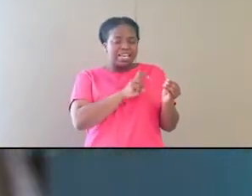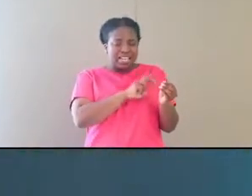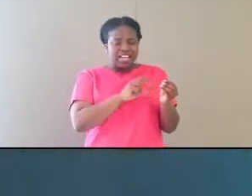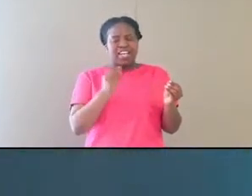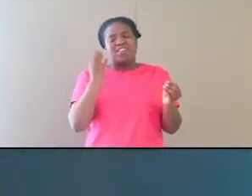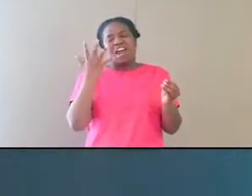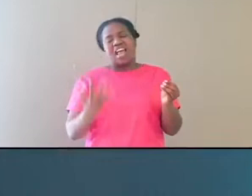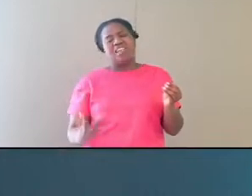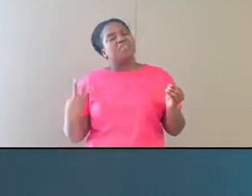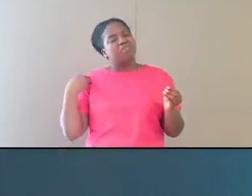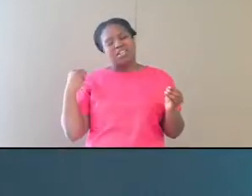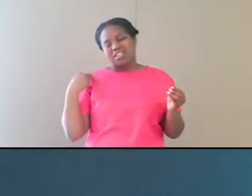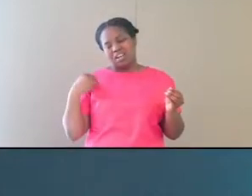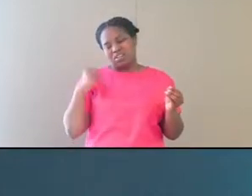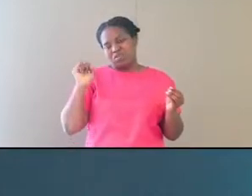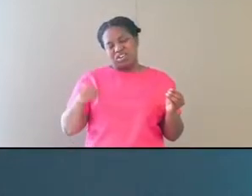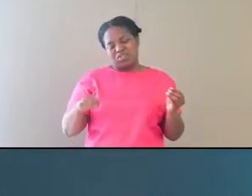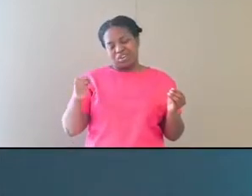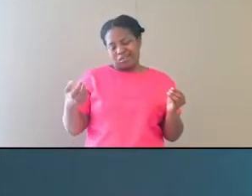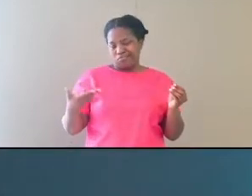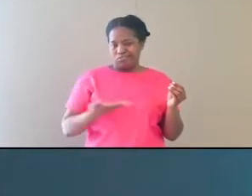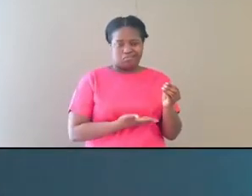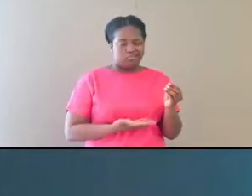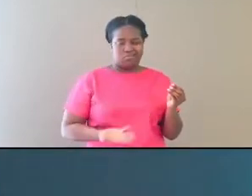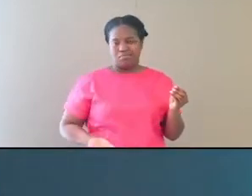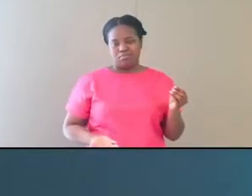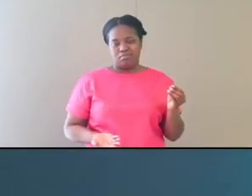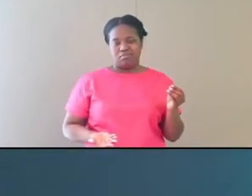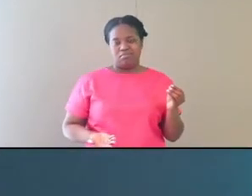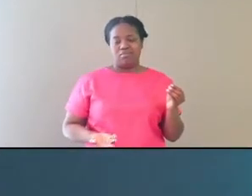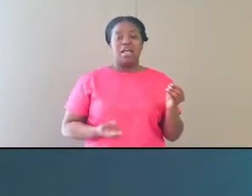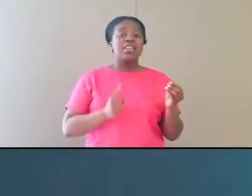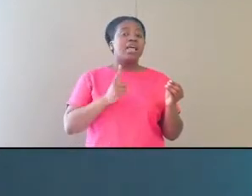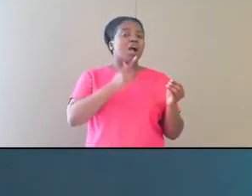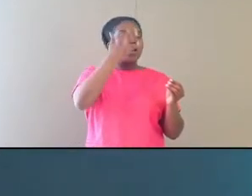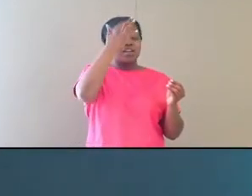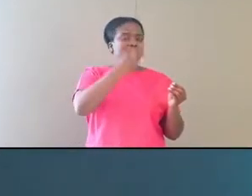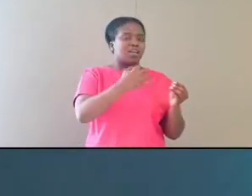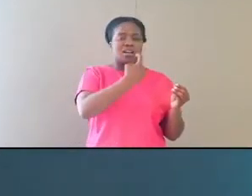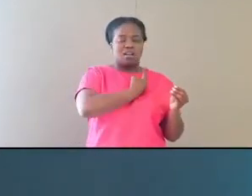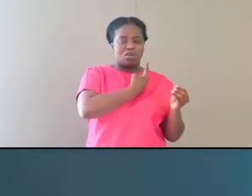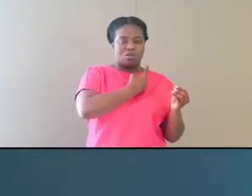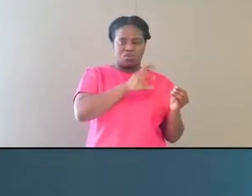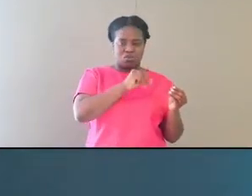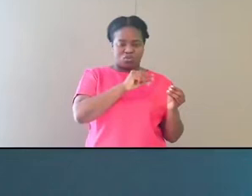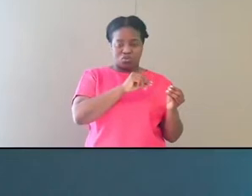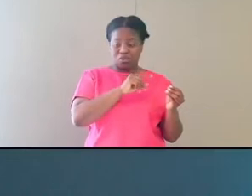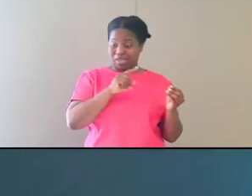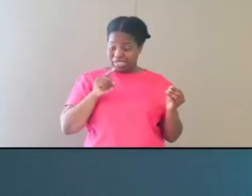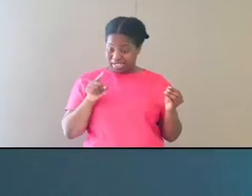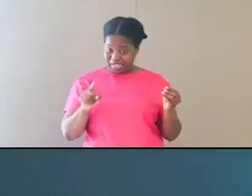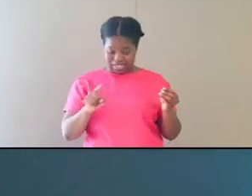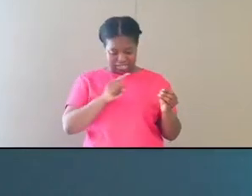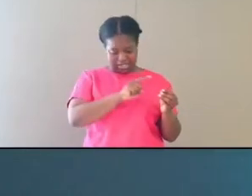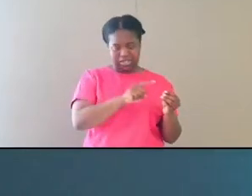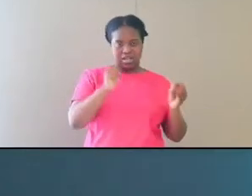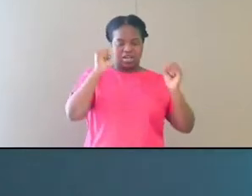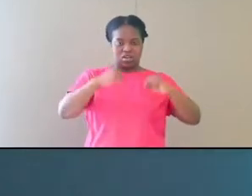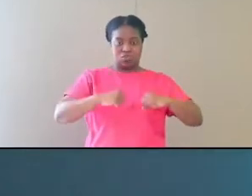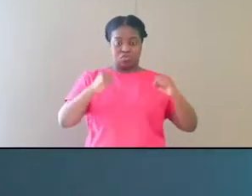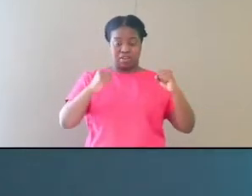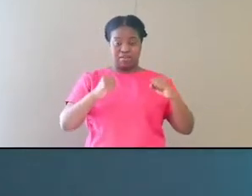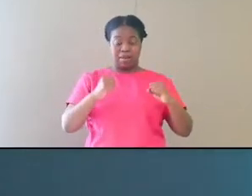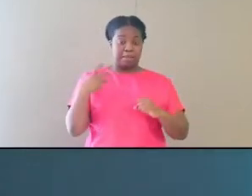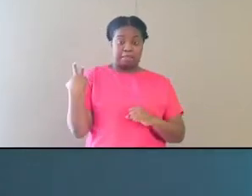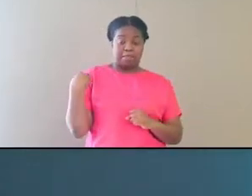Finance. That is built into the legislative framework. So this decision can only be made by those two ministers. And if those two